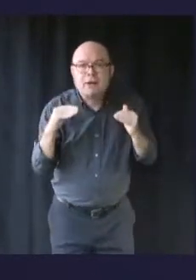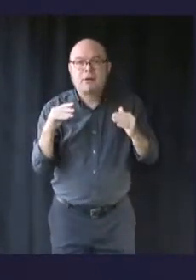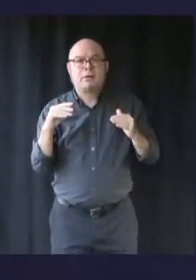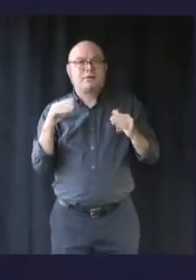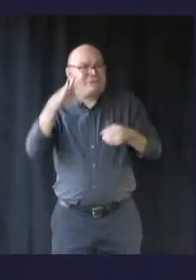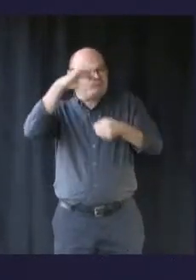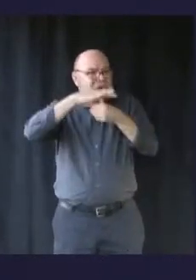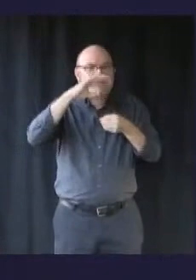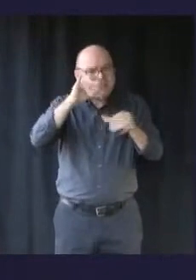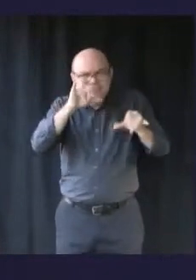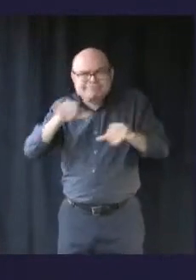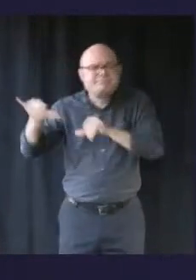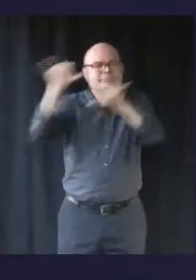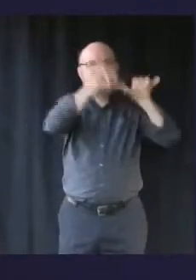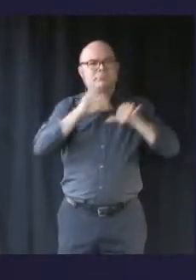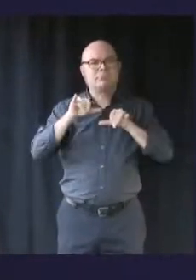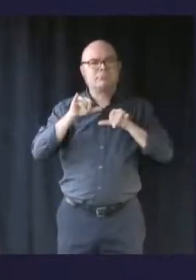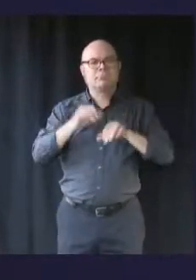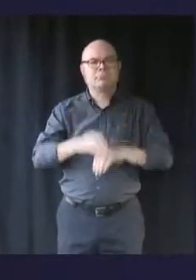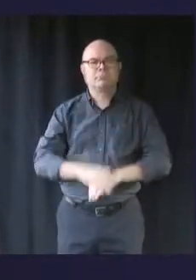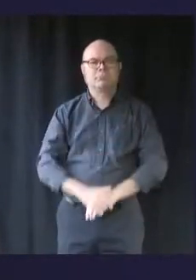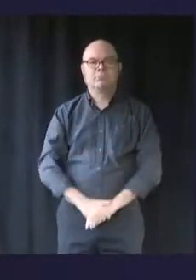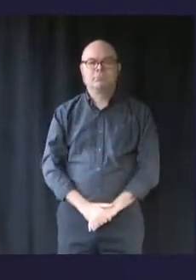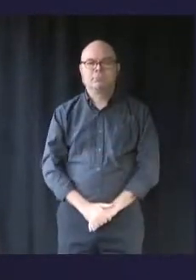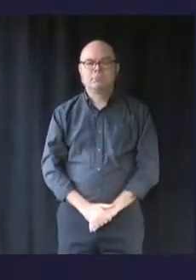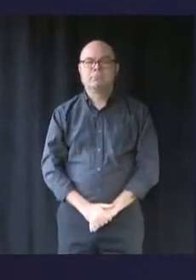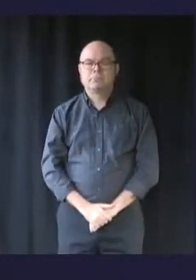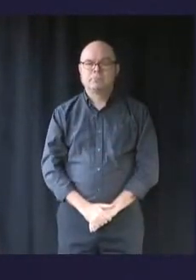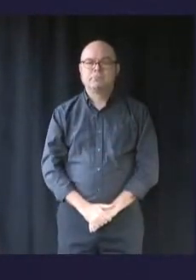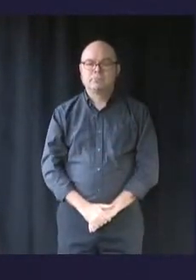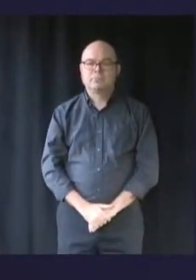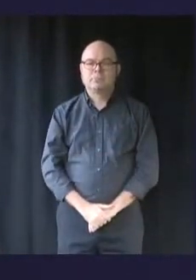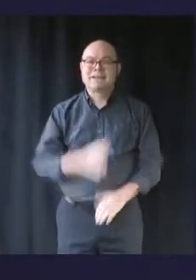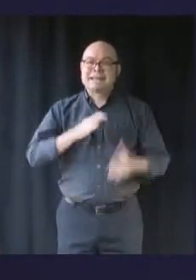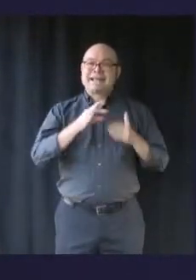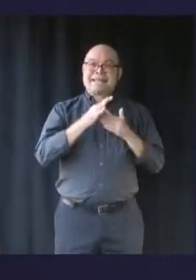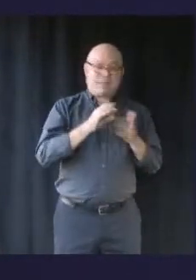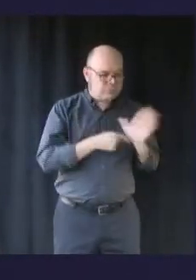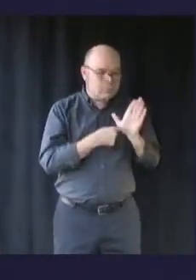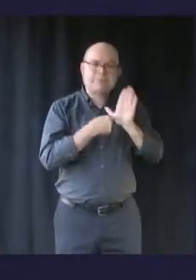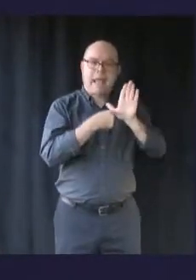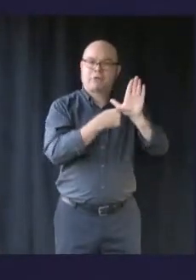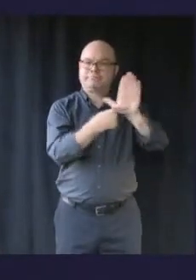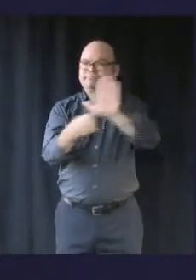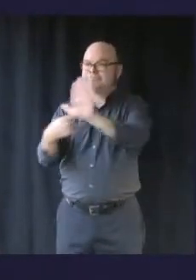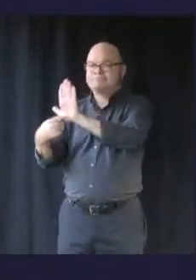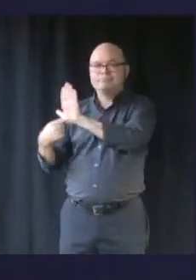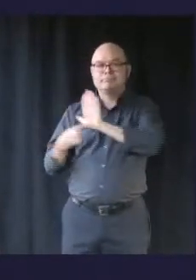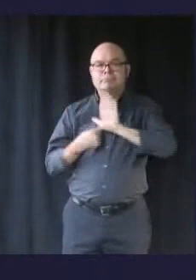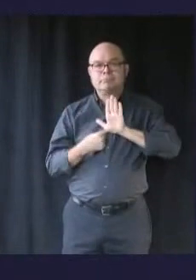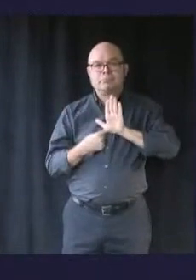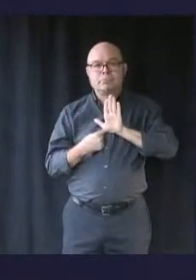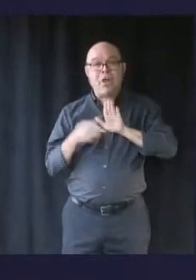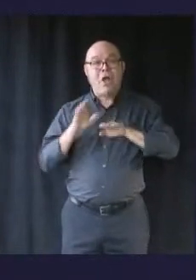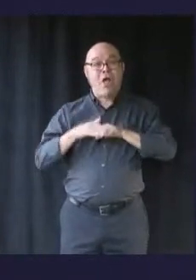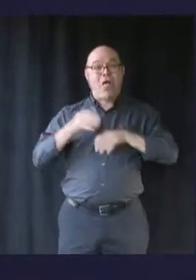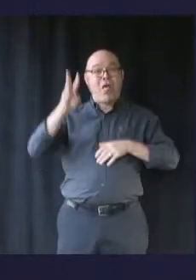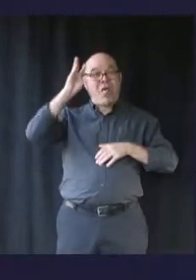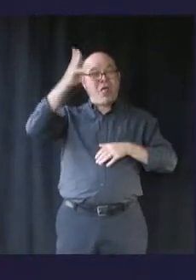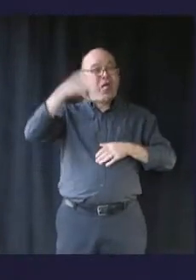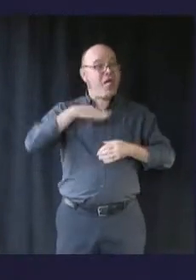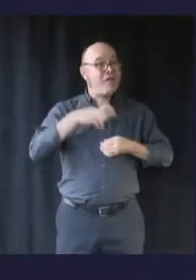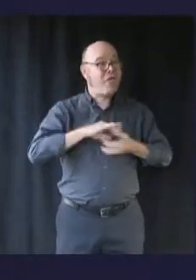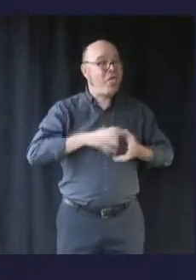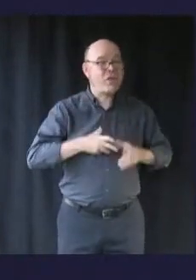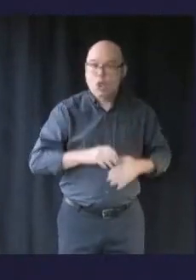example means not pretending that our history has been perfect, but demonstrating how strong nations